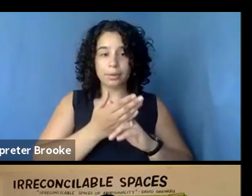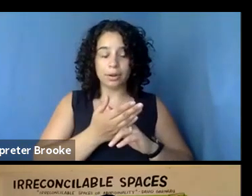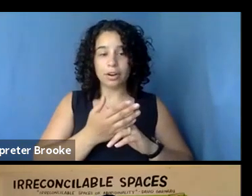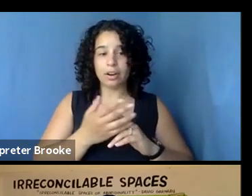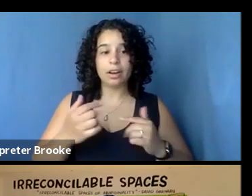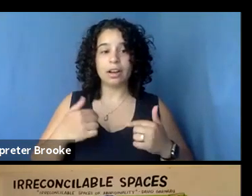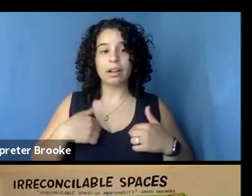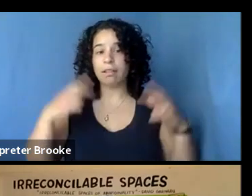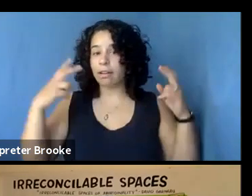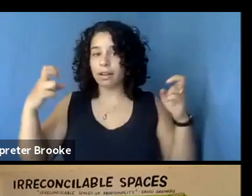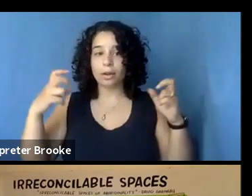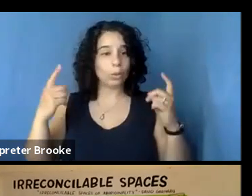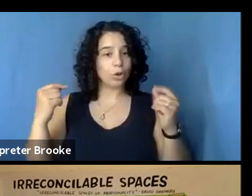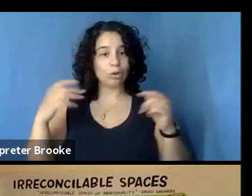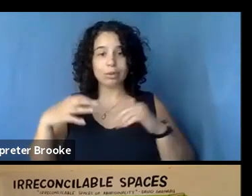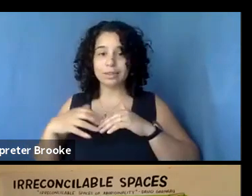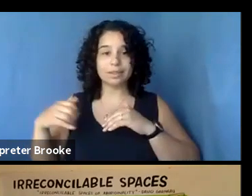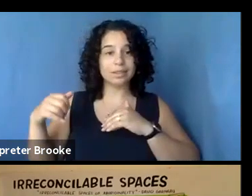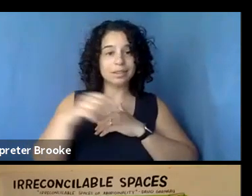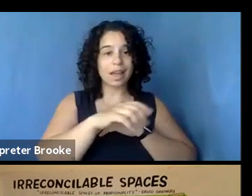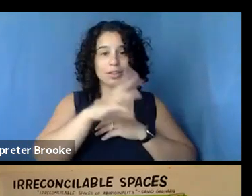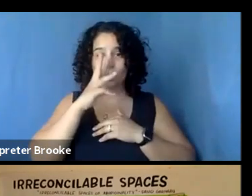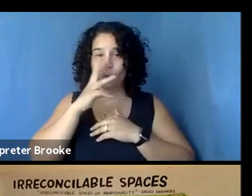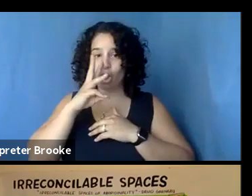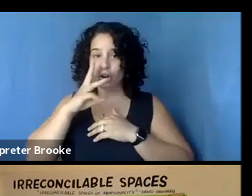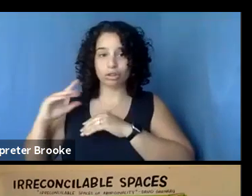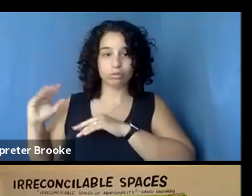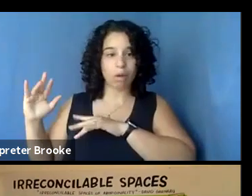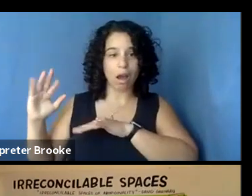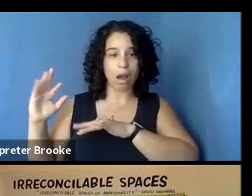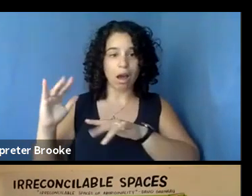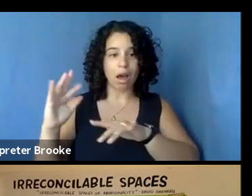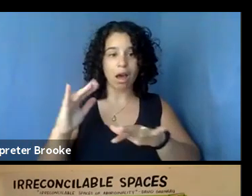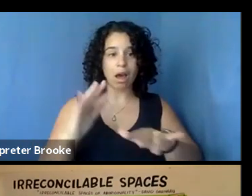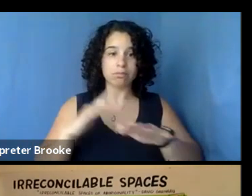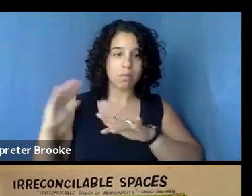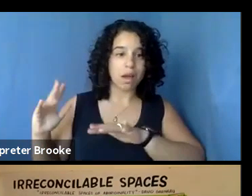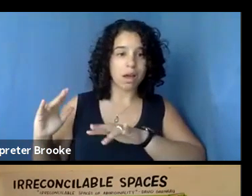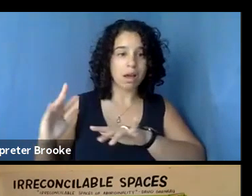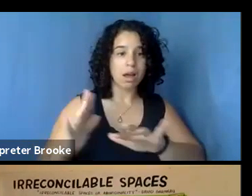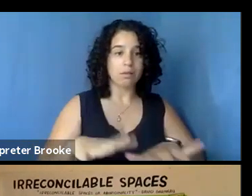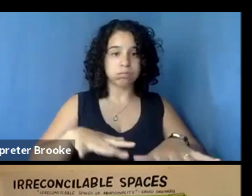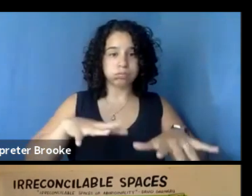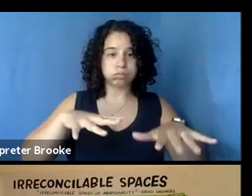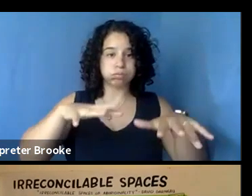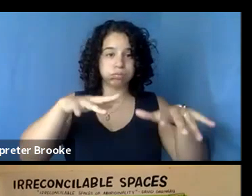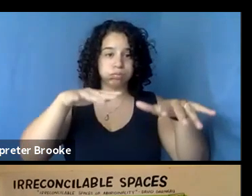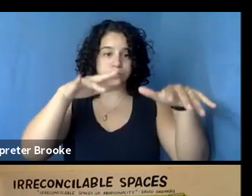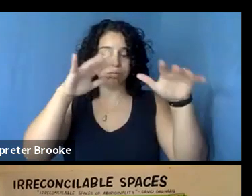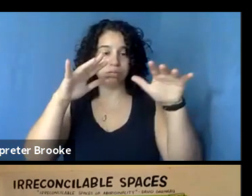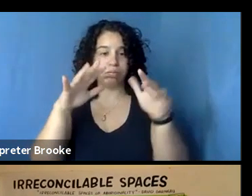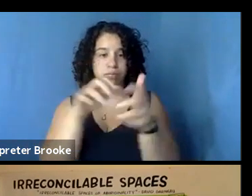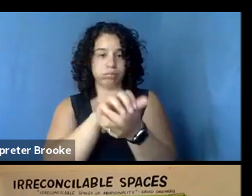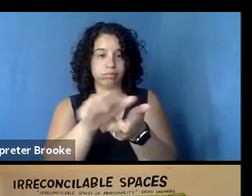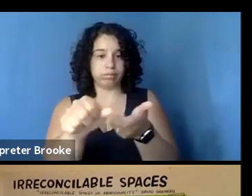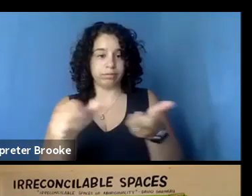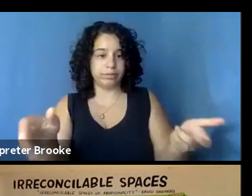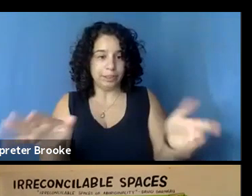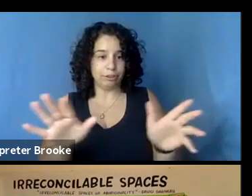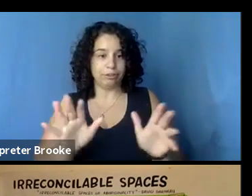they send the waters. And the waters come and come and come. And there is a flood on all the earth.